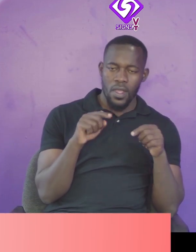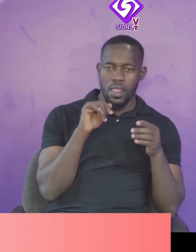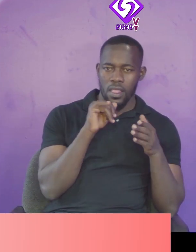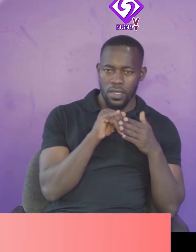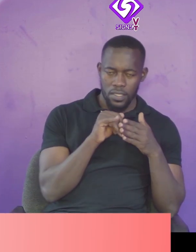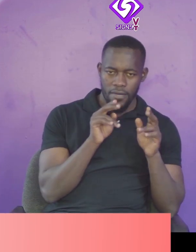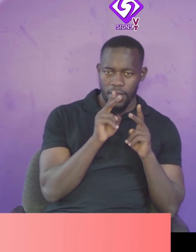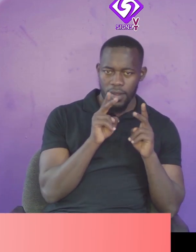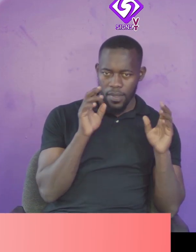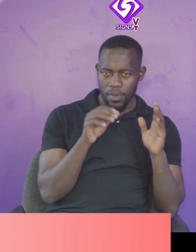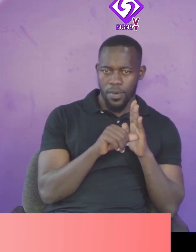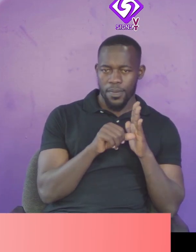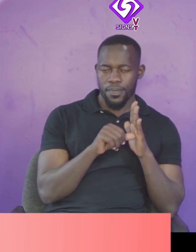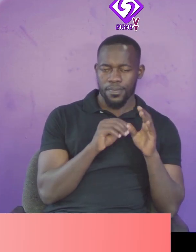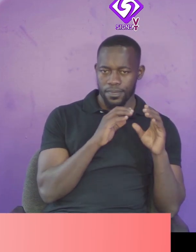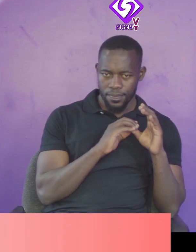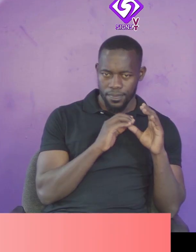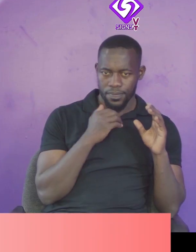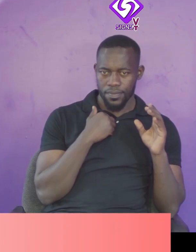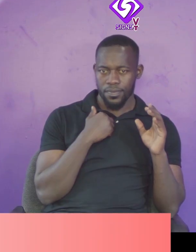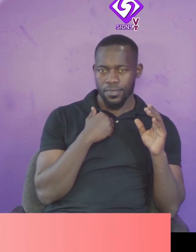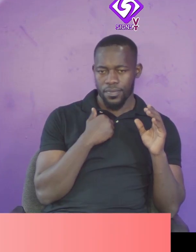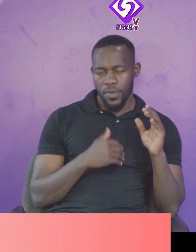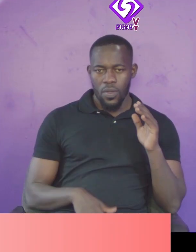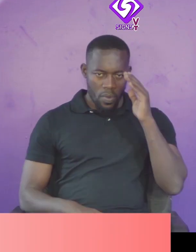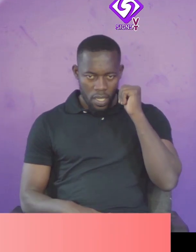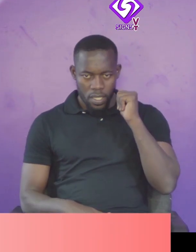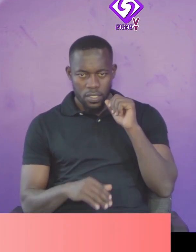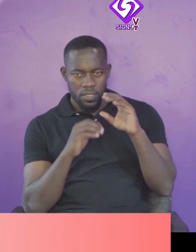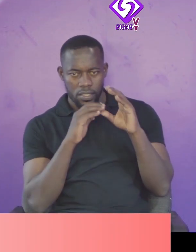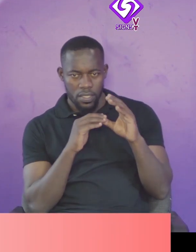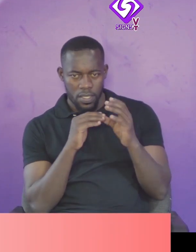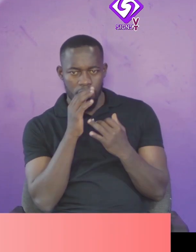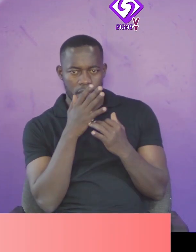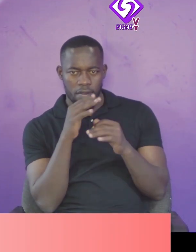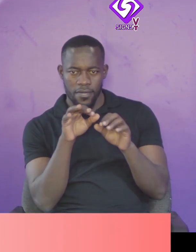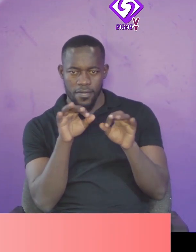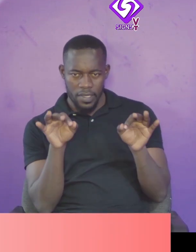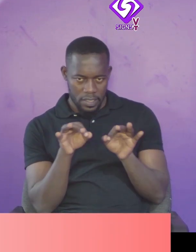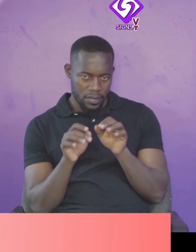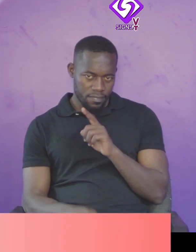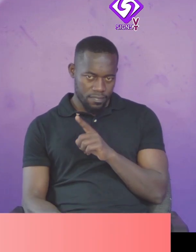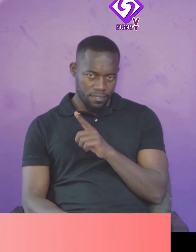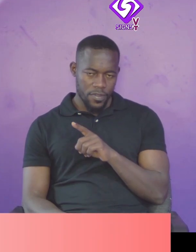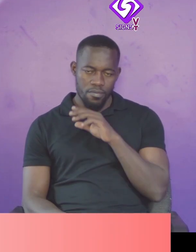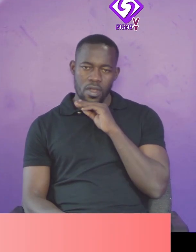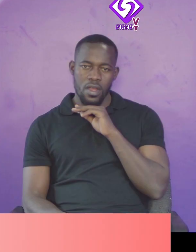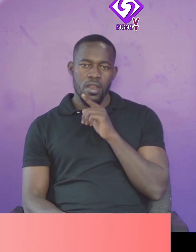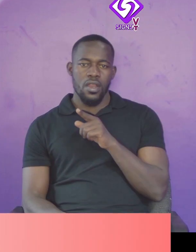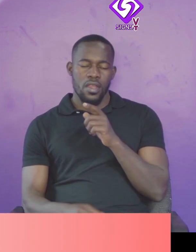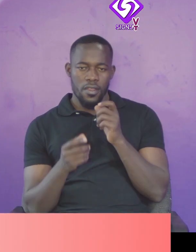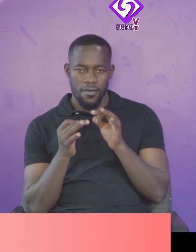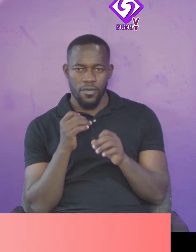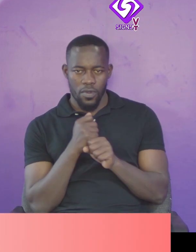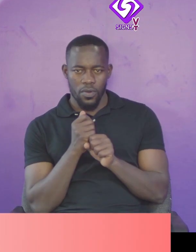to Chelsea. You know, the anchor of that Chelsea midfield is Caicedo. Yeah. And when they partner with Enzo or Reece